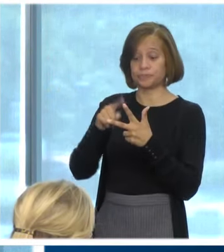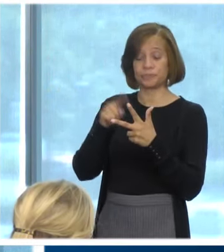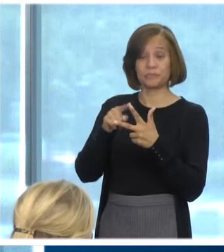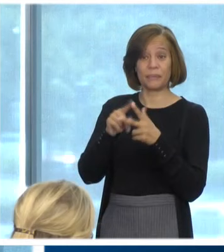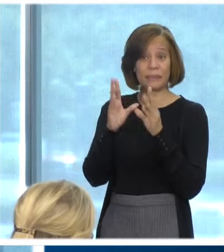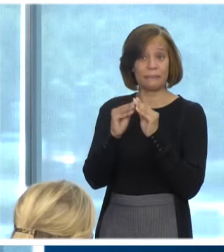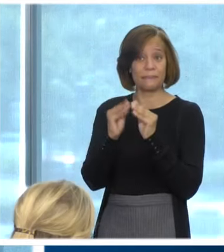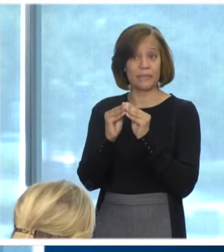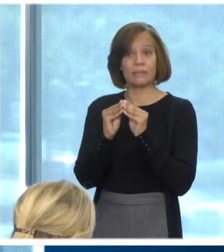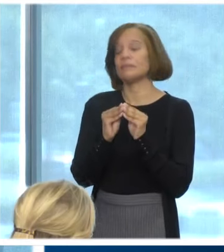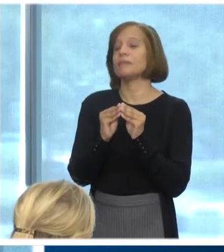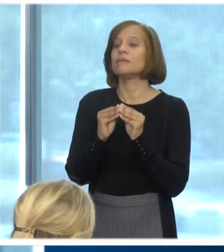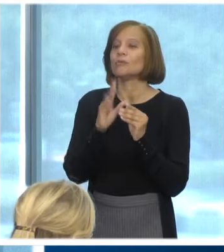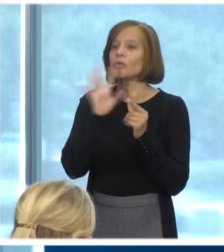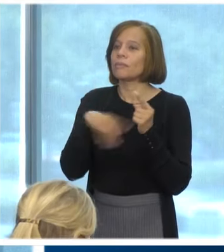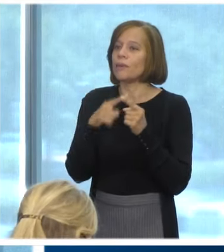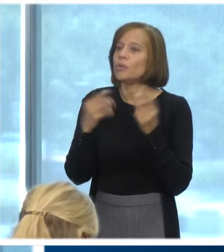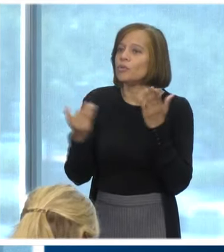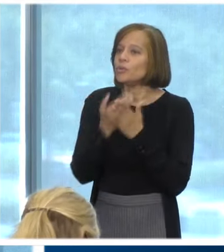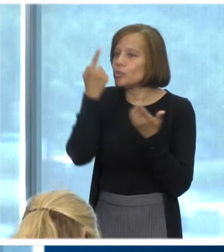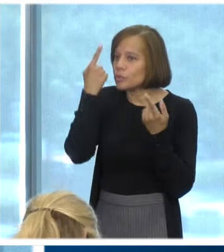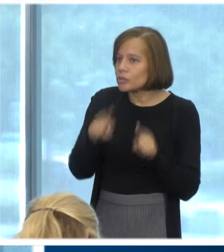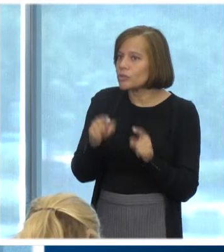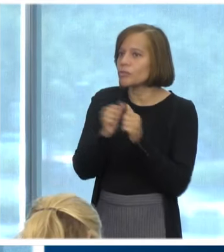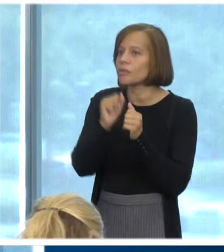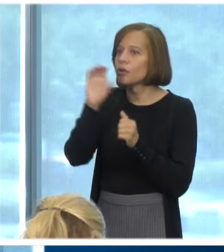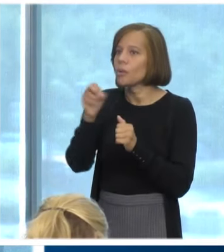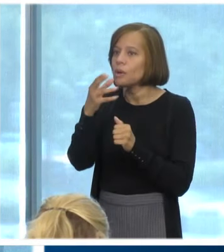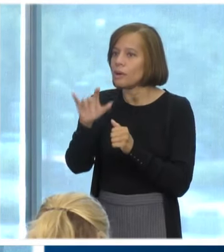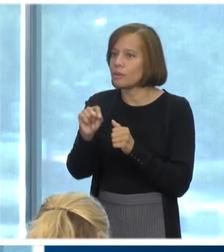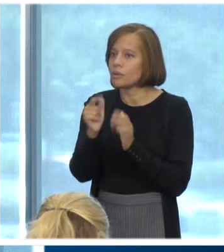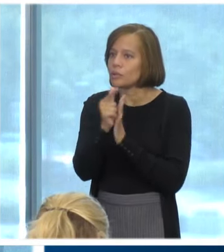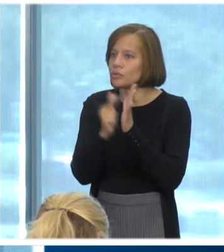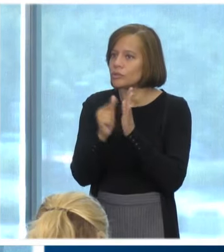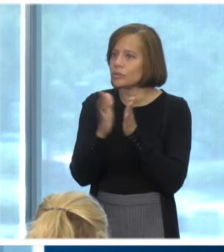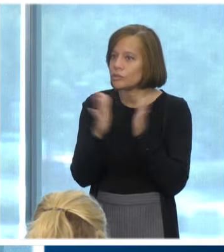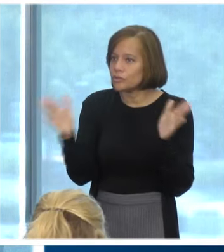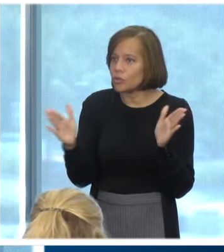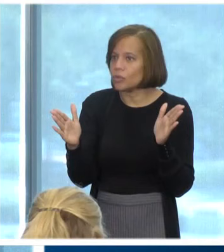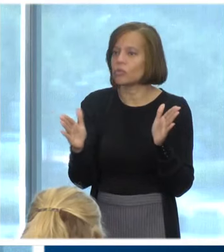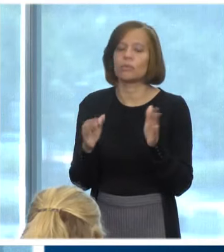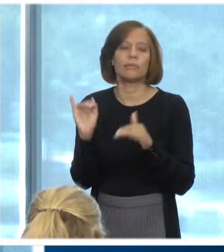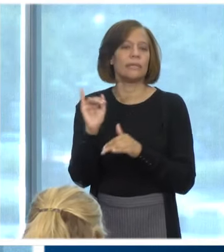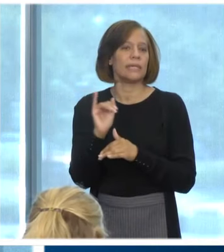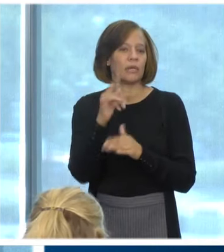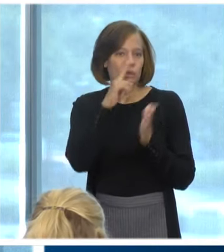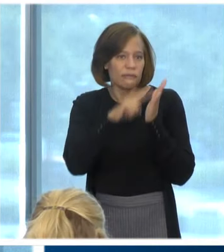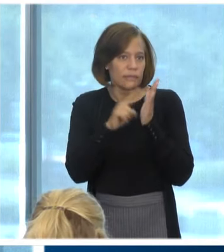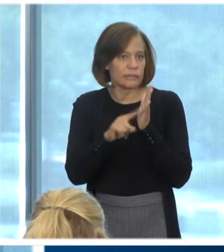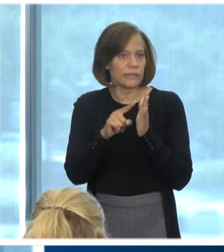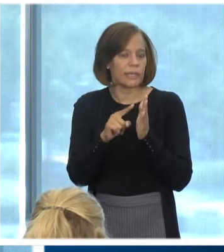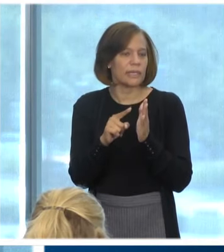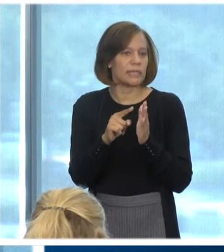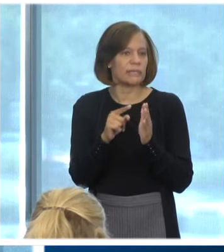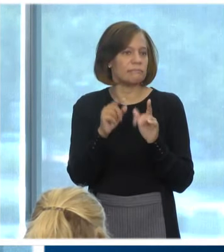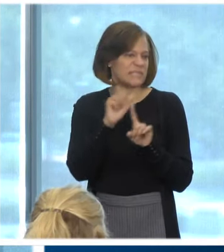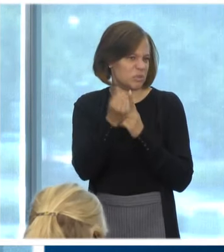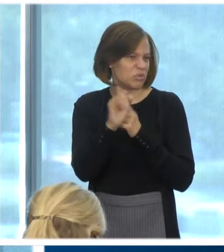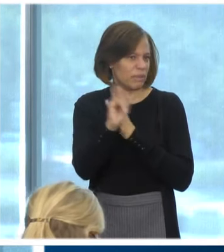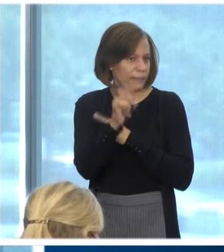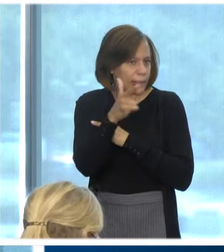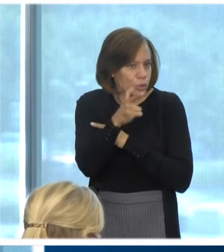the Ohio Attorney General Office to investigate officer-involved critical incidents such as shootings. We discussed plans on